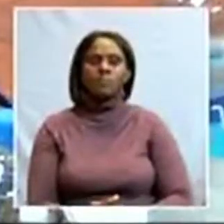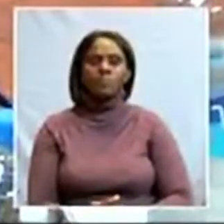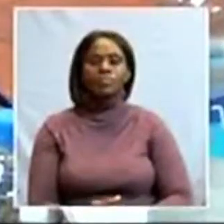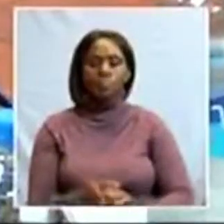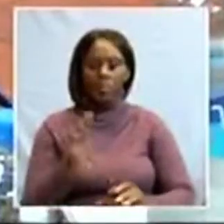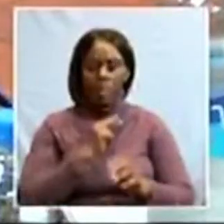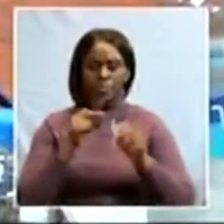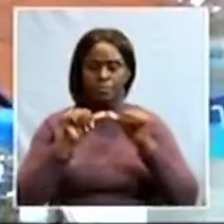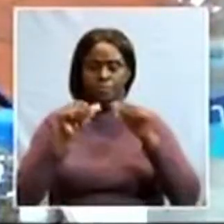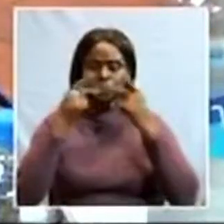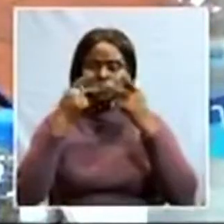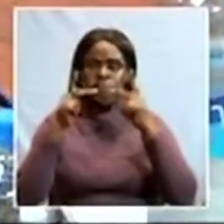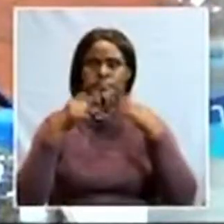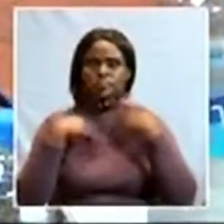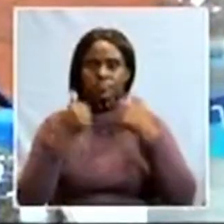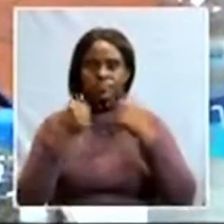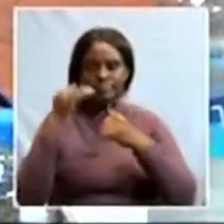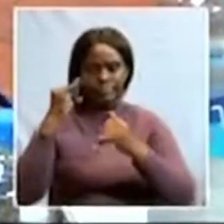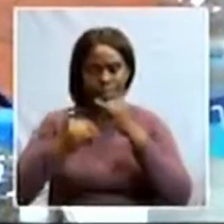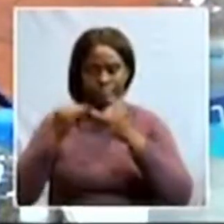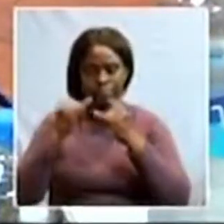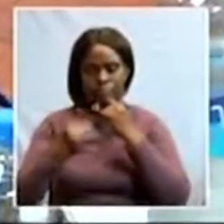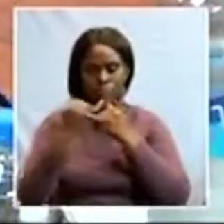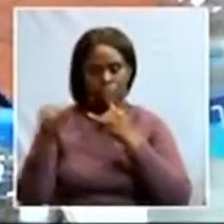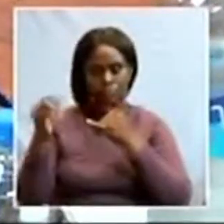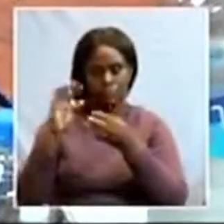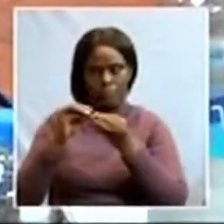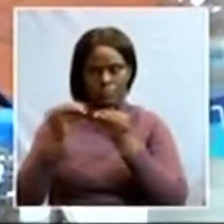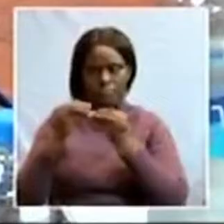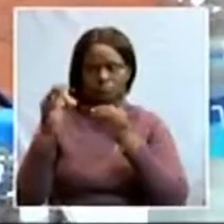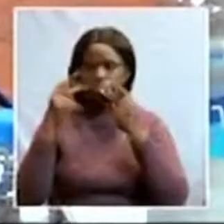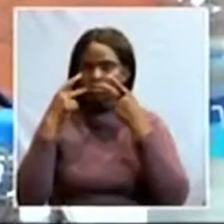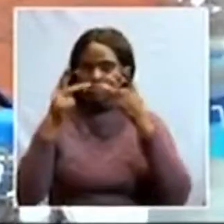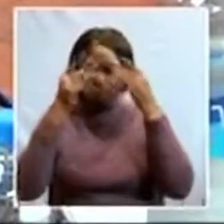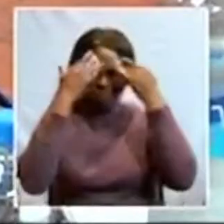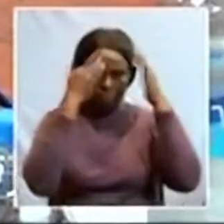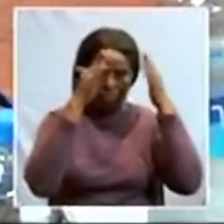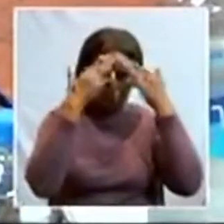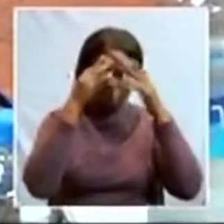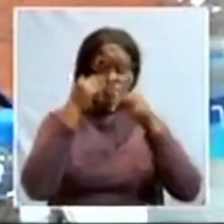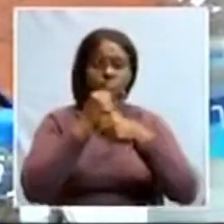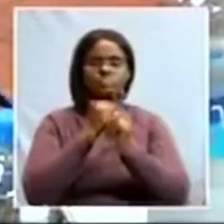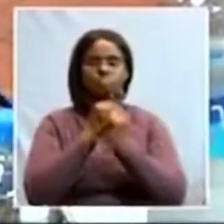We are still under public health. The last item is number of public sensitization made.